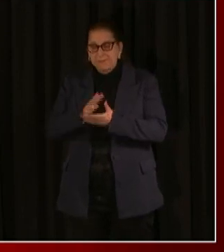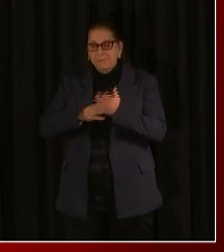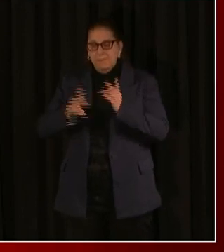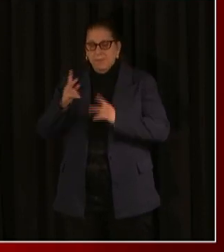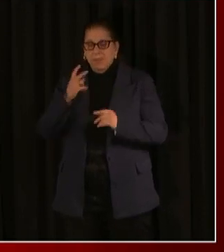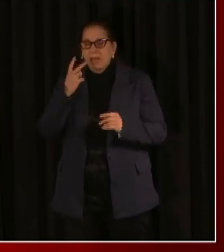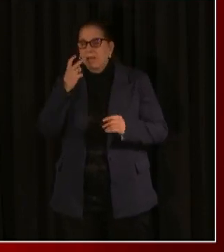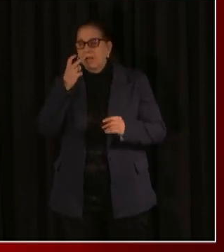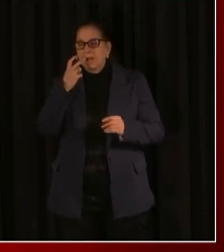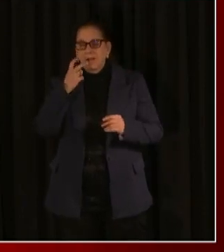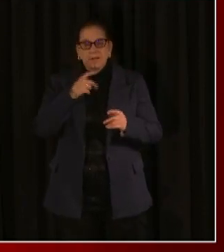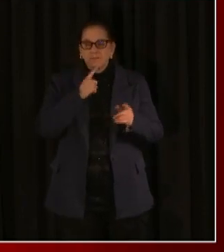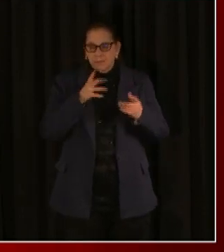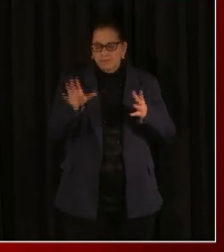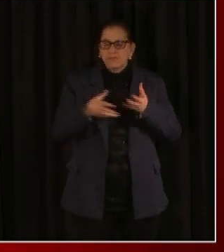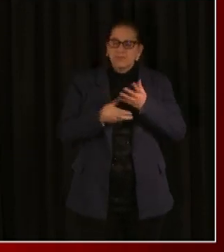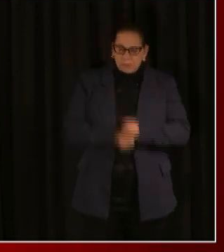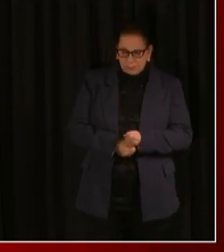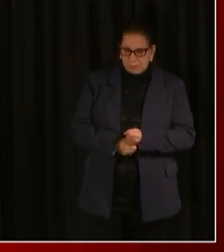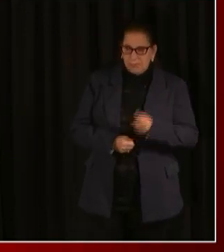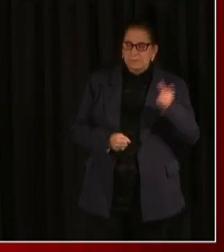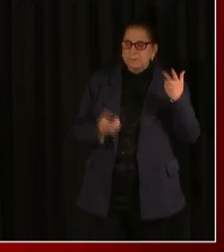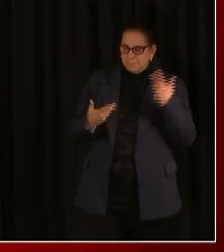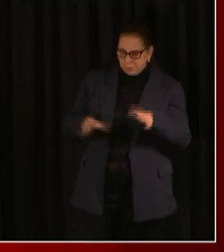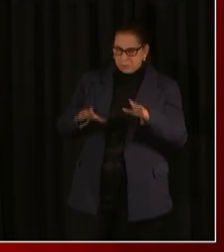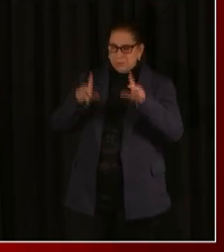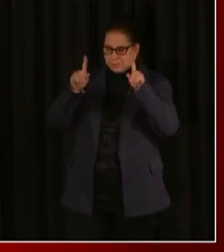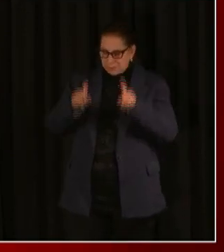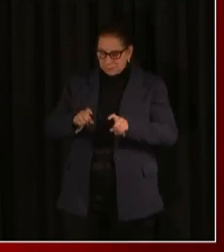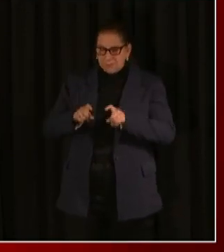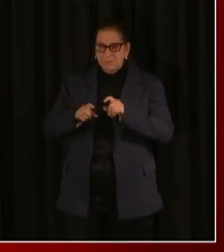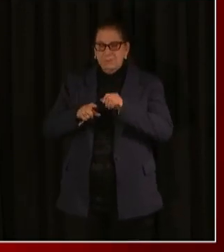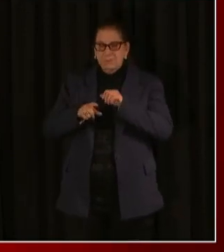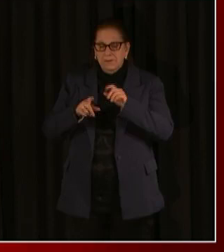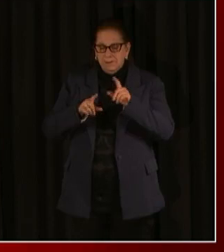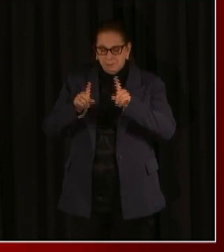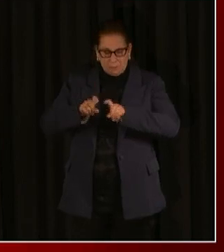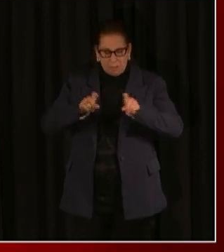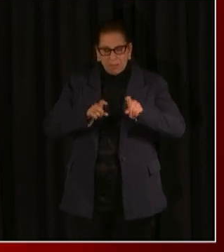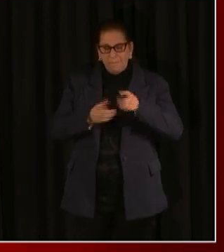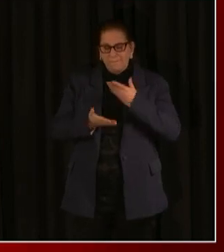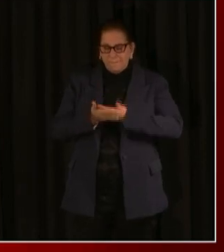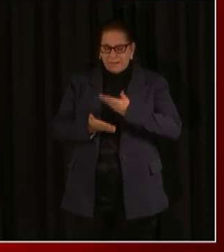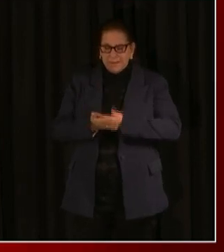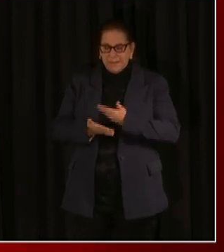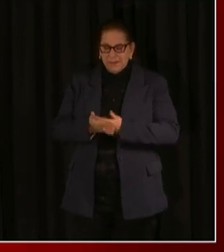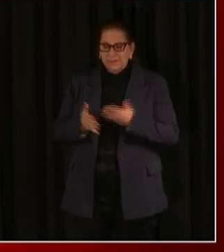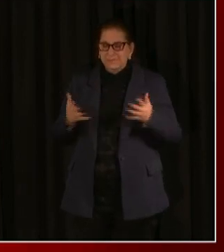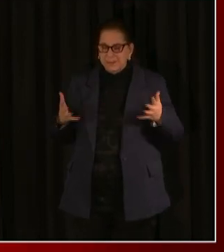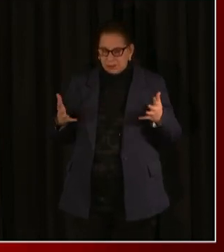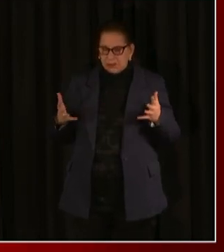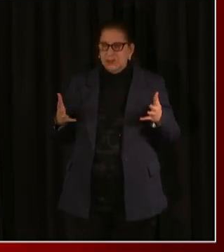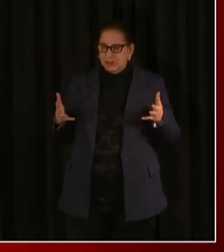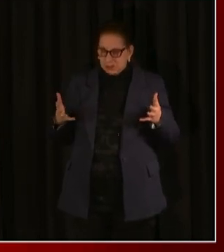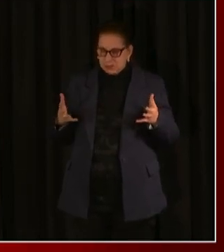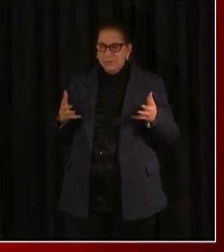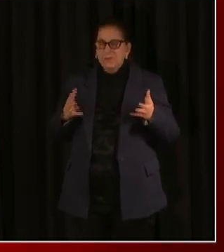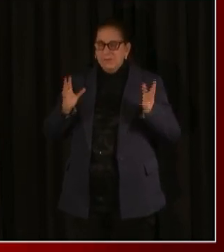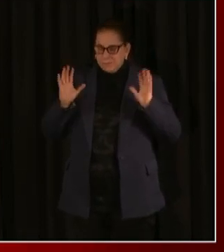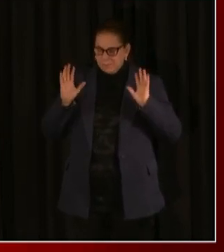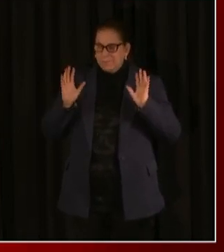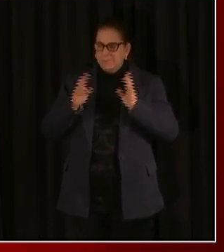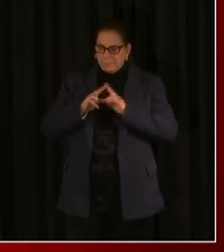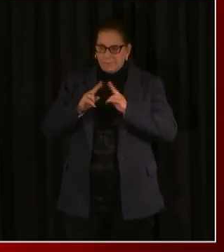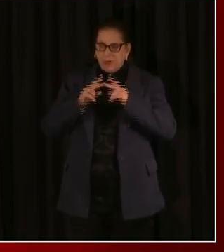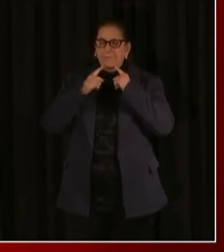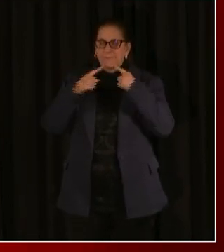were tested on both trials, like tens of thousands of people of diverse races and ethnicity. They were large enough to